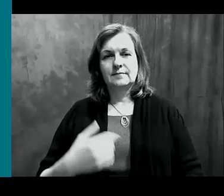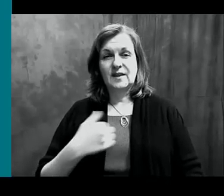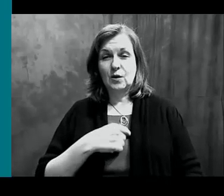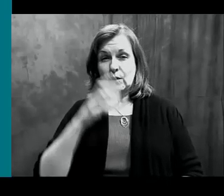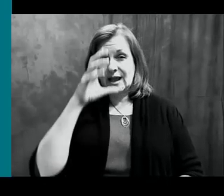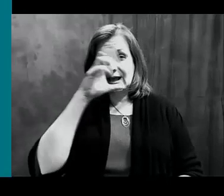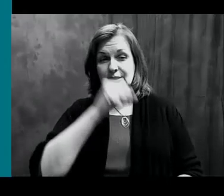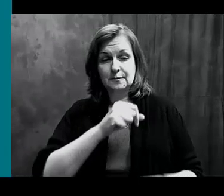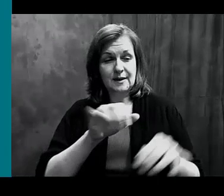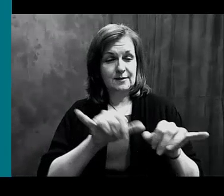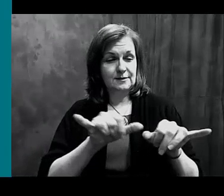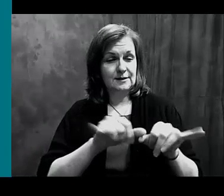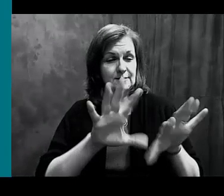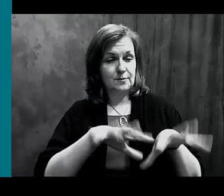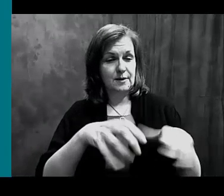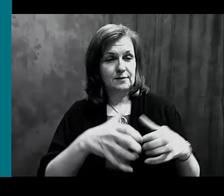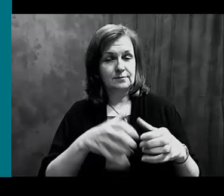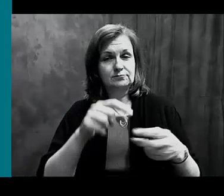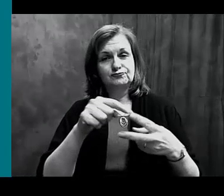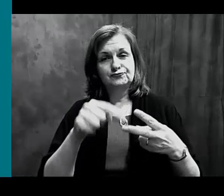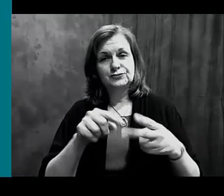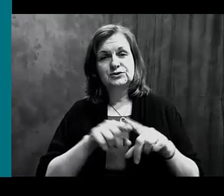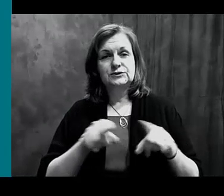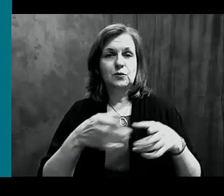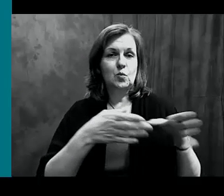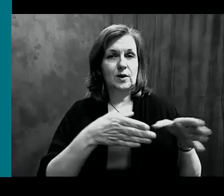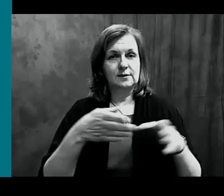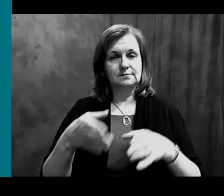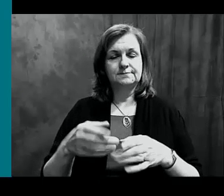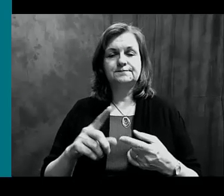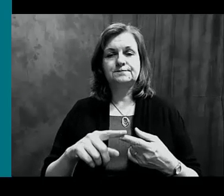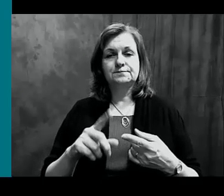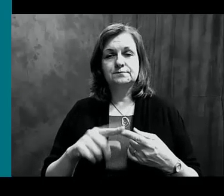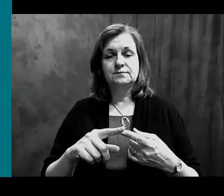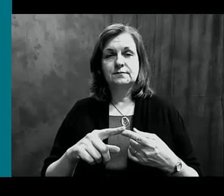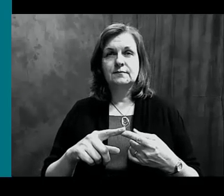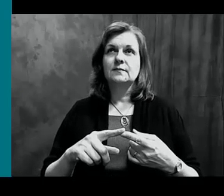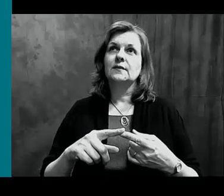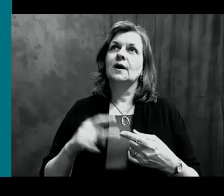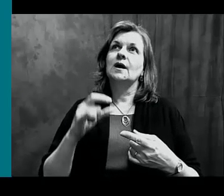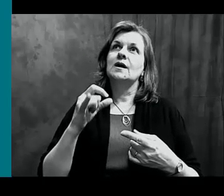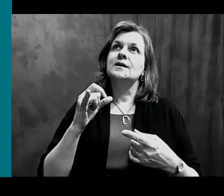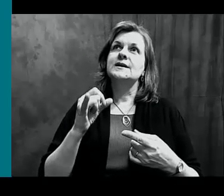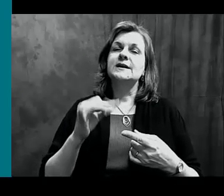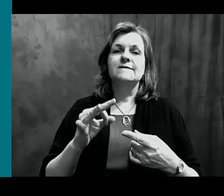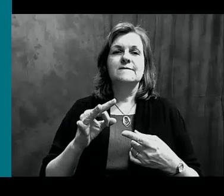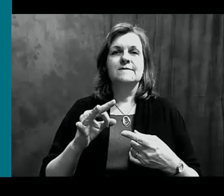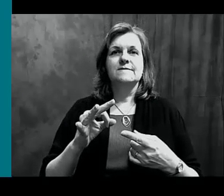We typically look at estimating population sizes on a couple of different levels.